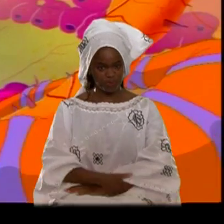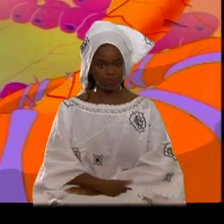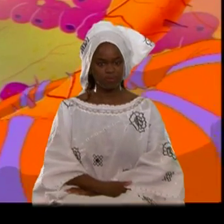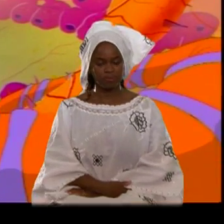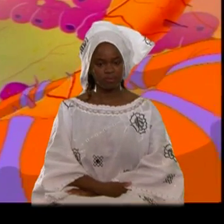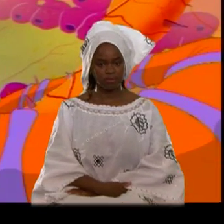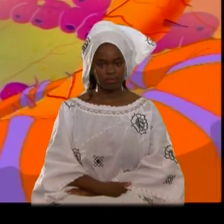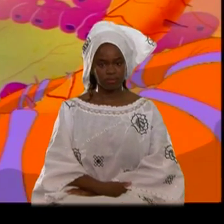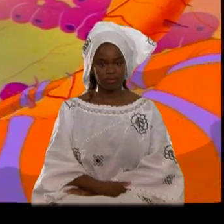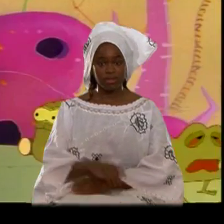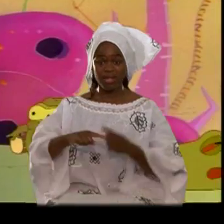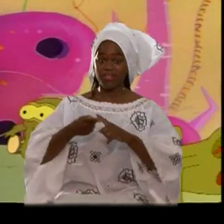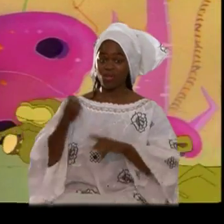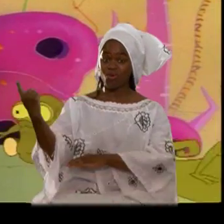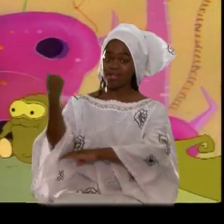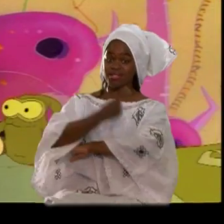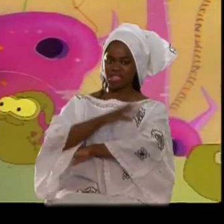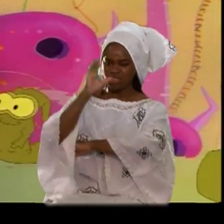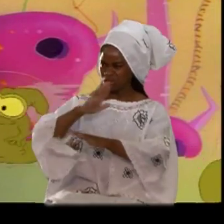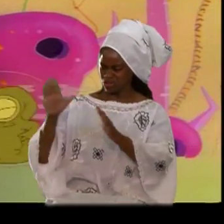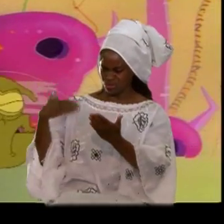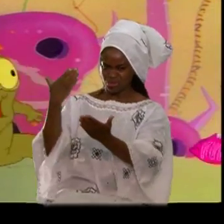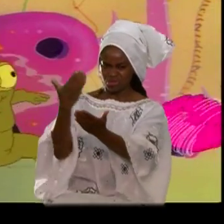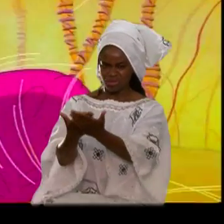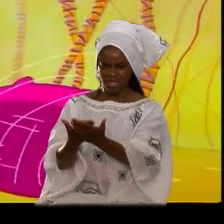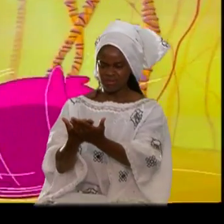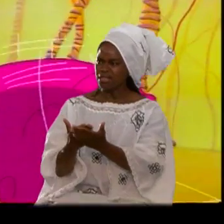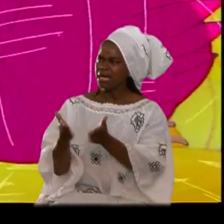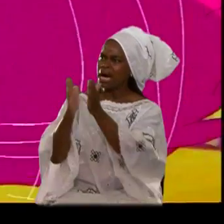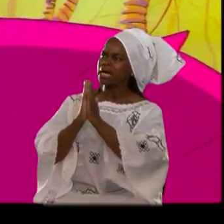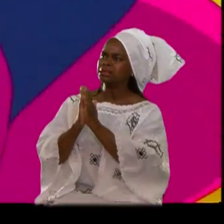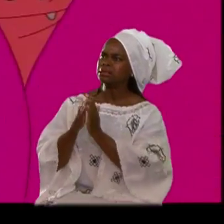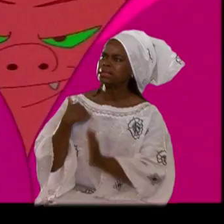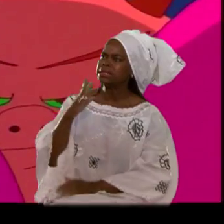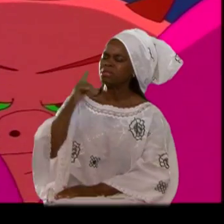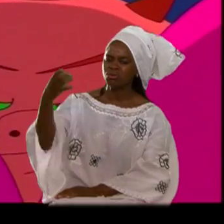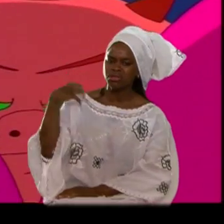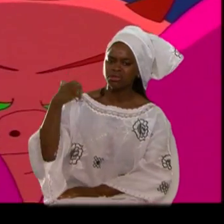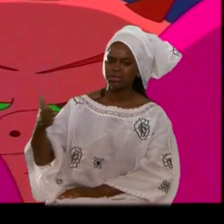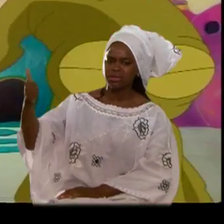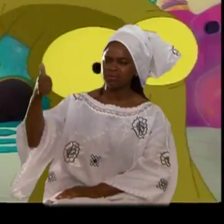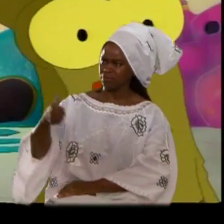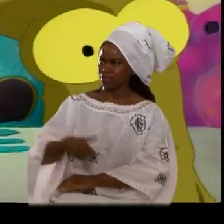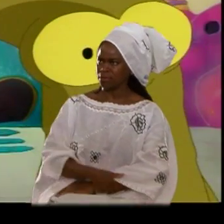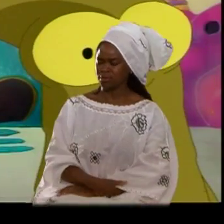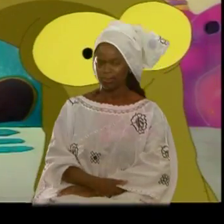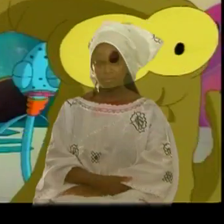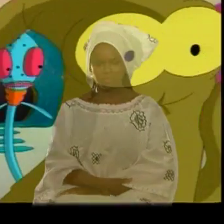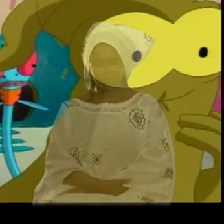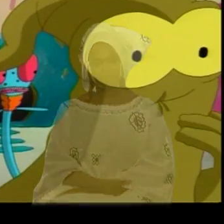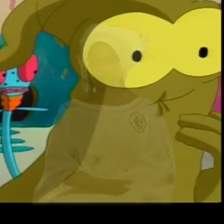But then, one day, a stranger arrived and asked to speak to the chief.